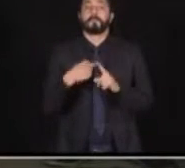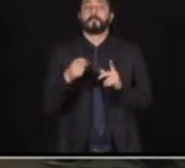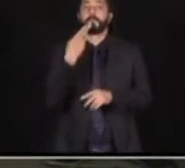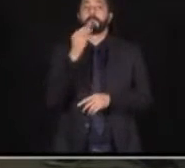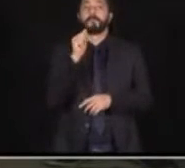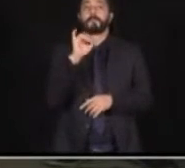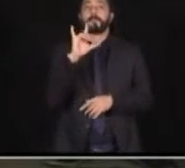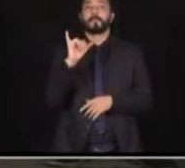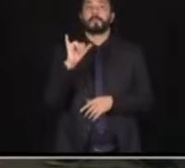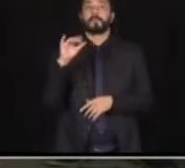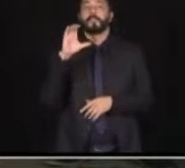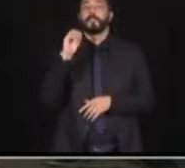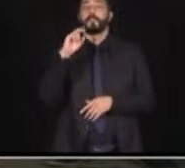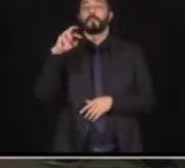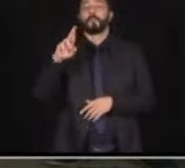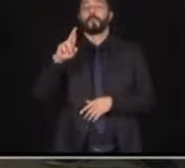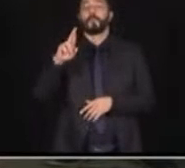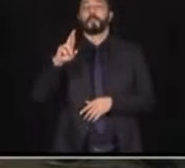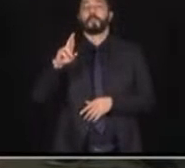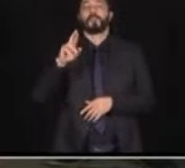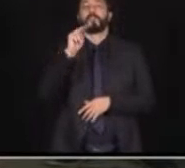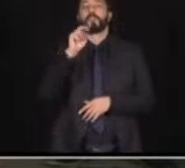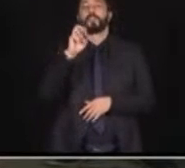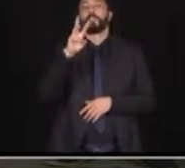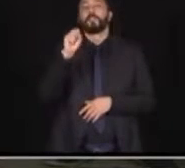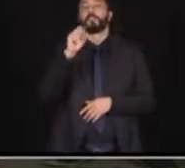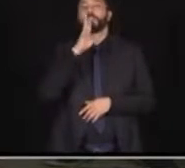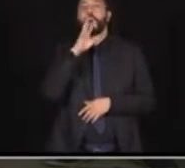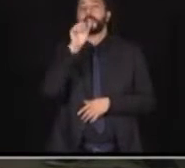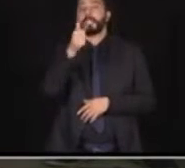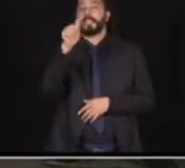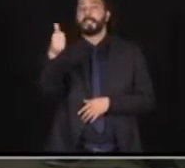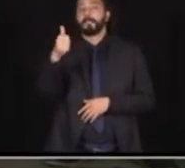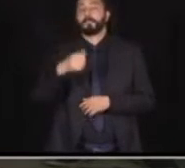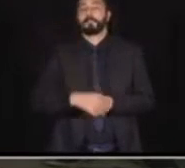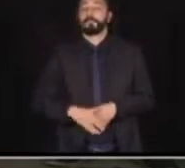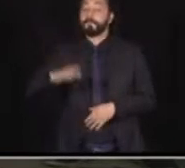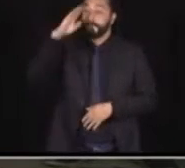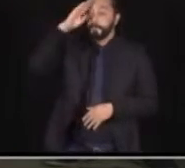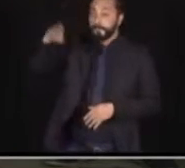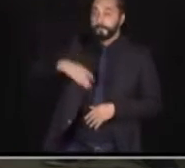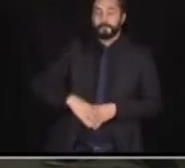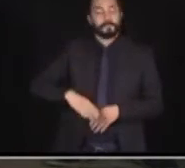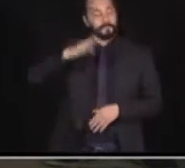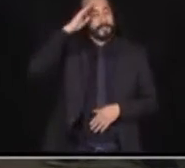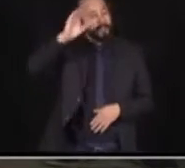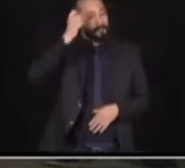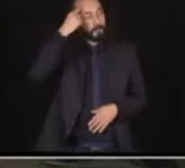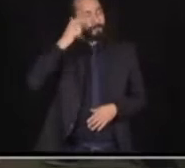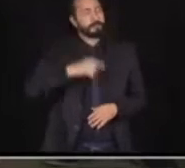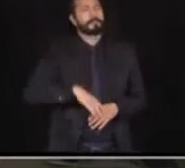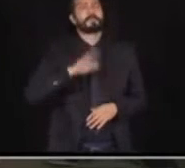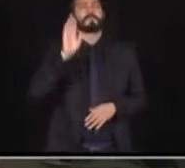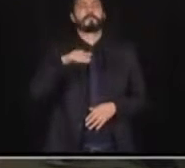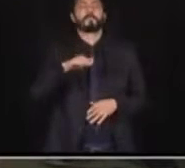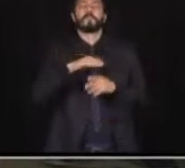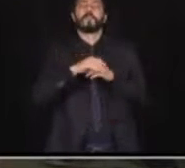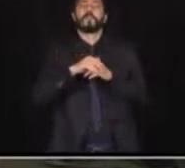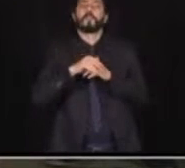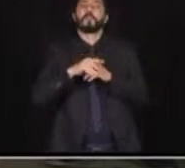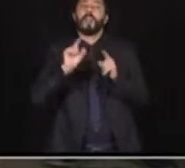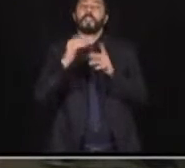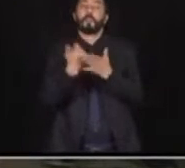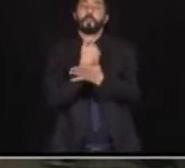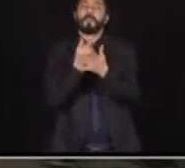Talk 1010. Please go ahead. Hi, Haley. Thank you. Hi, Premier. We've heard that the first shipment of rapid